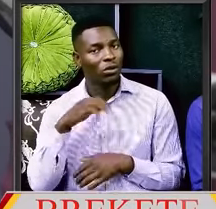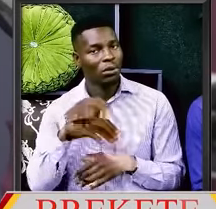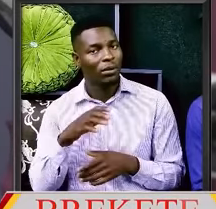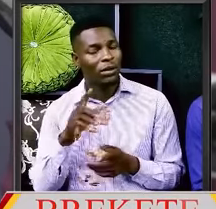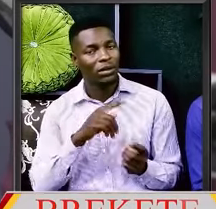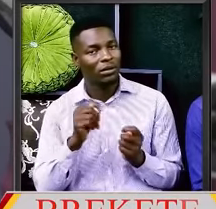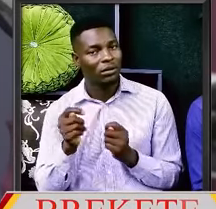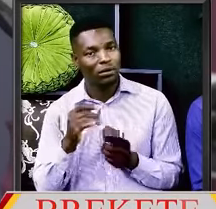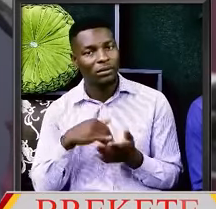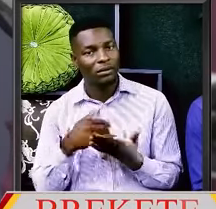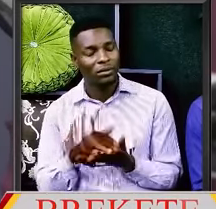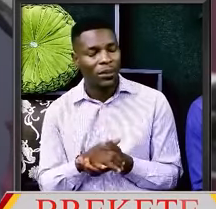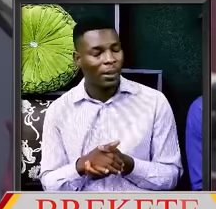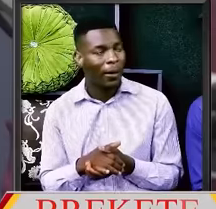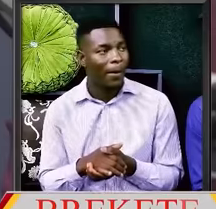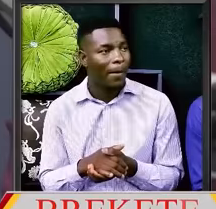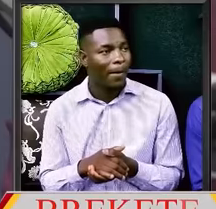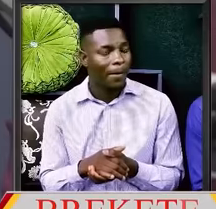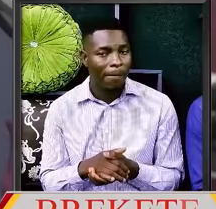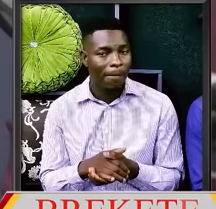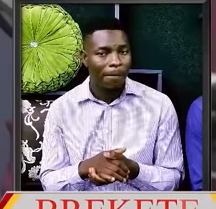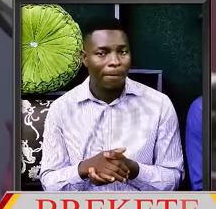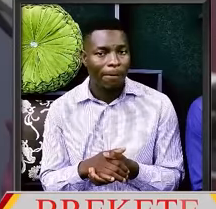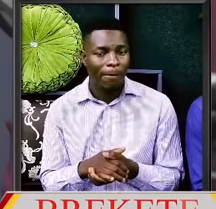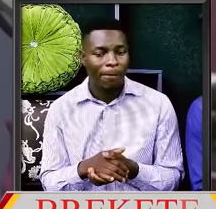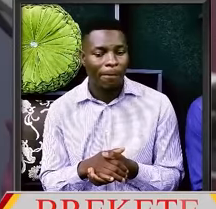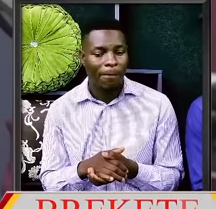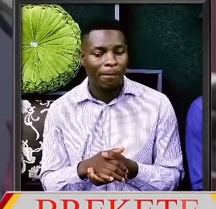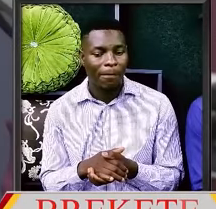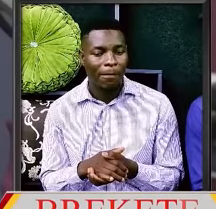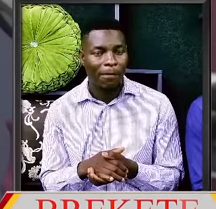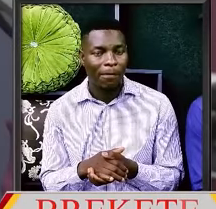It starts like this. Plenty enemy.